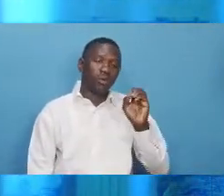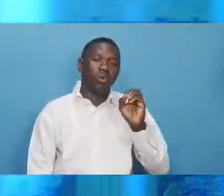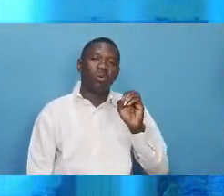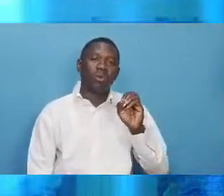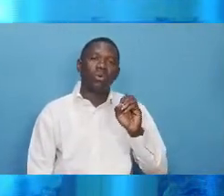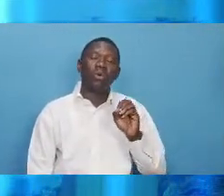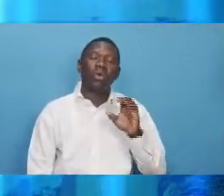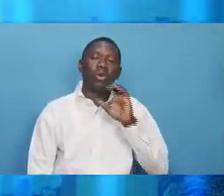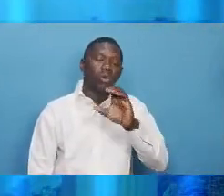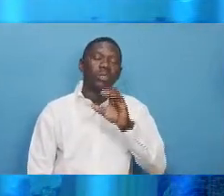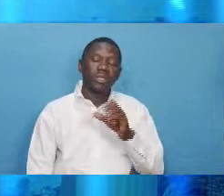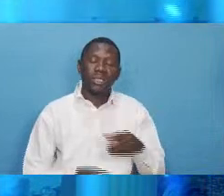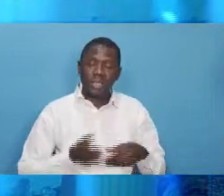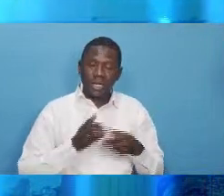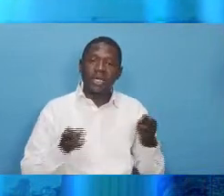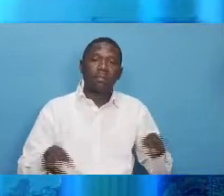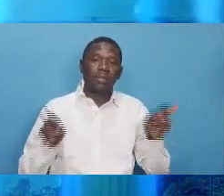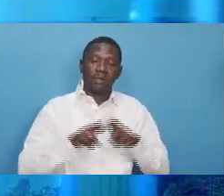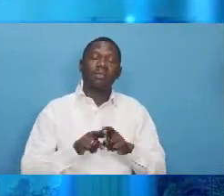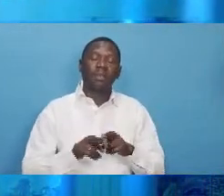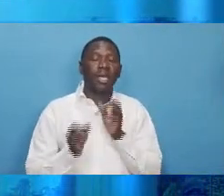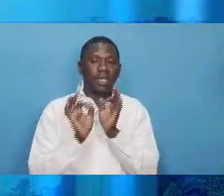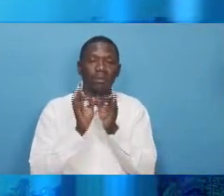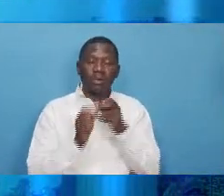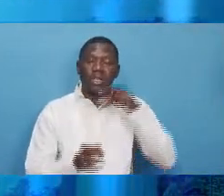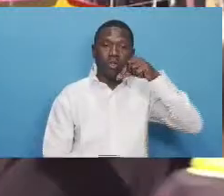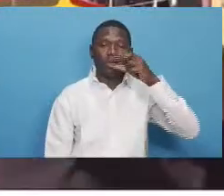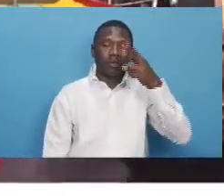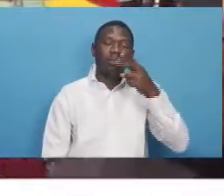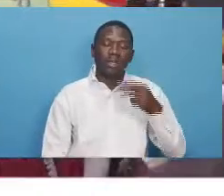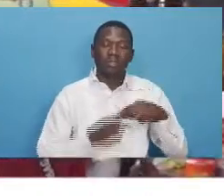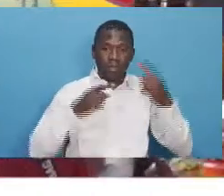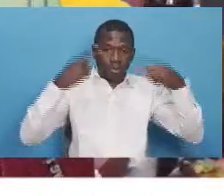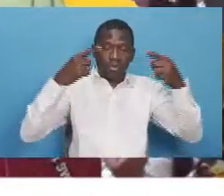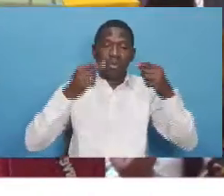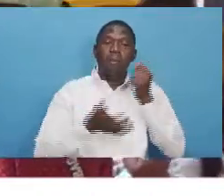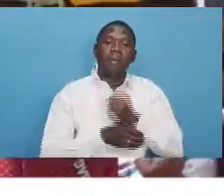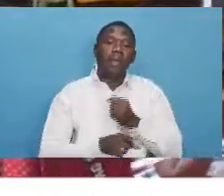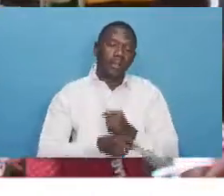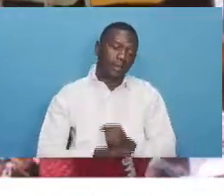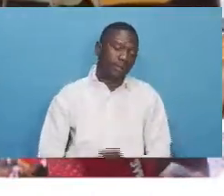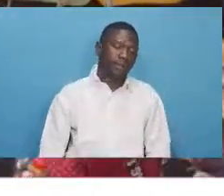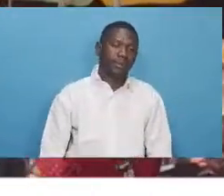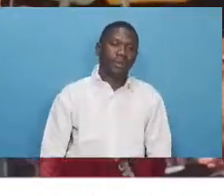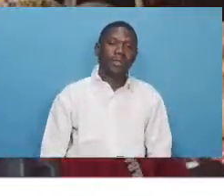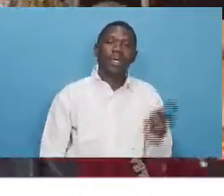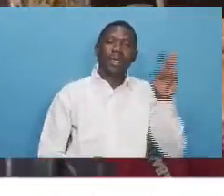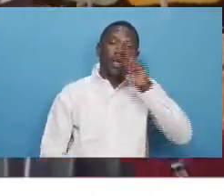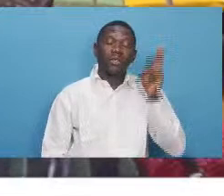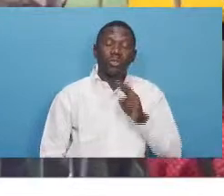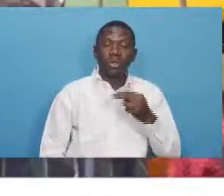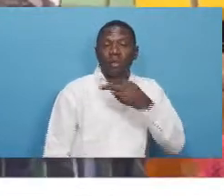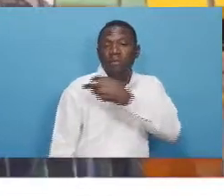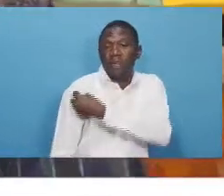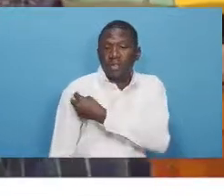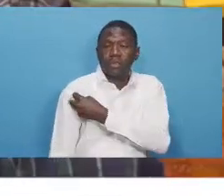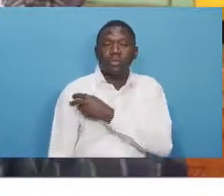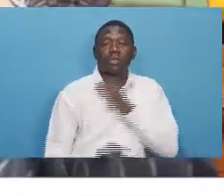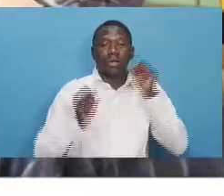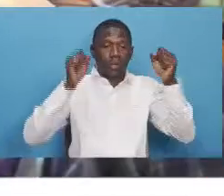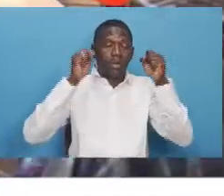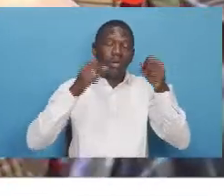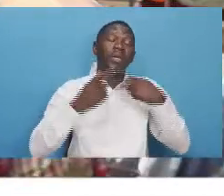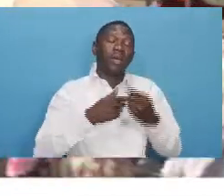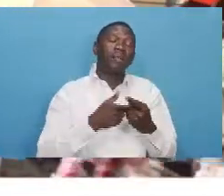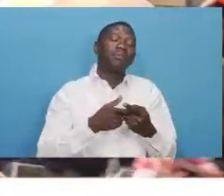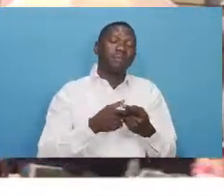updated QTV on the progress made. Ajibintu Drame reports. The national vaccination campaign followed the discovery of the